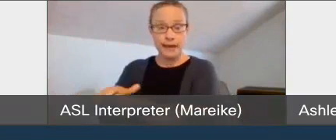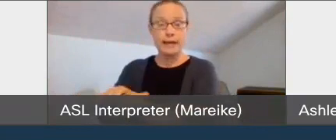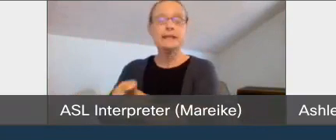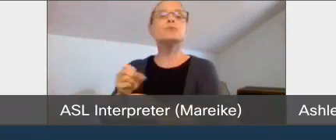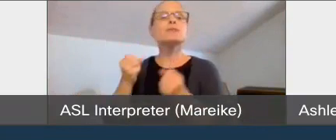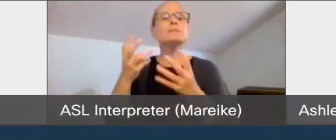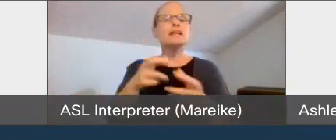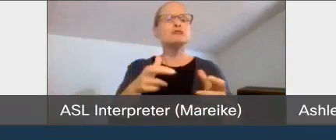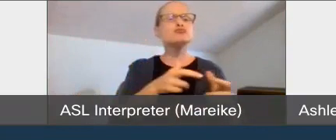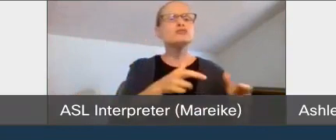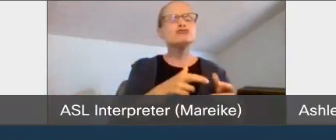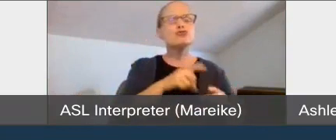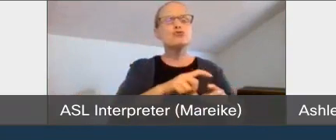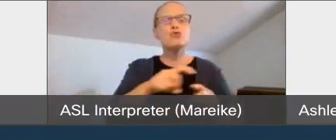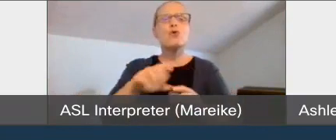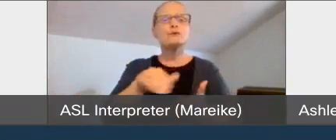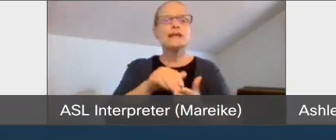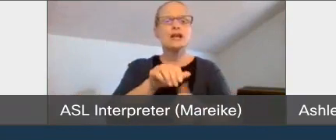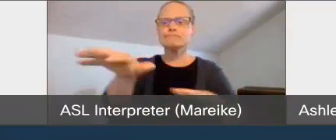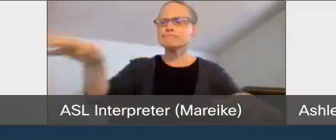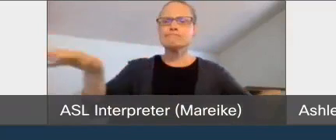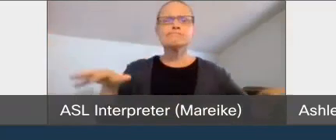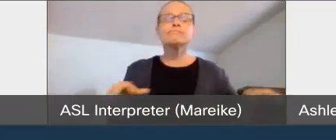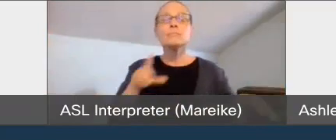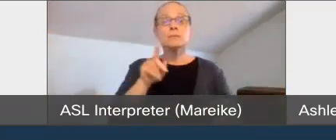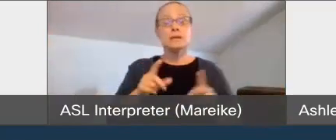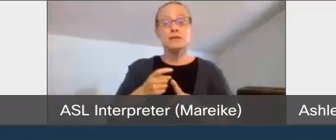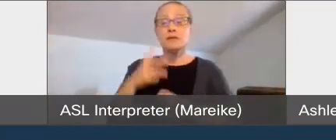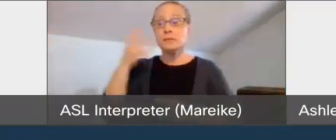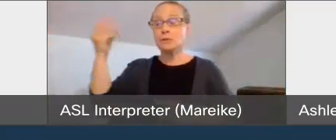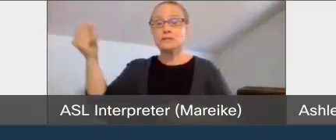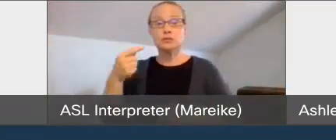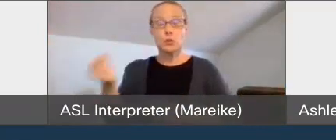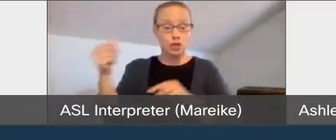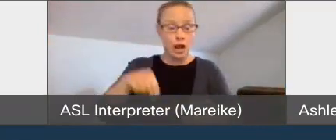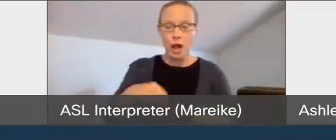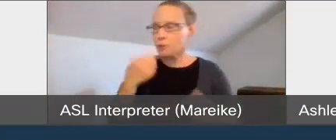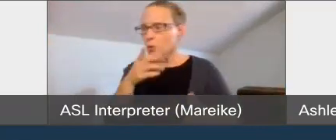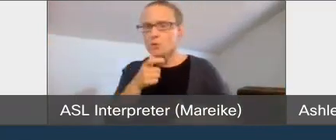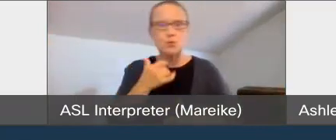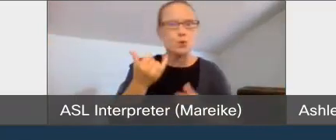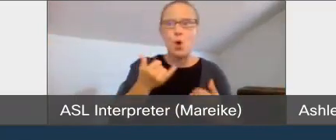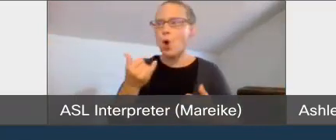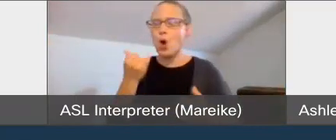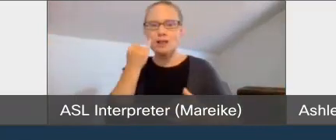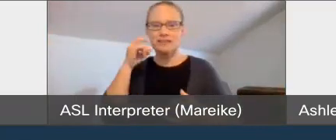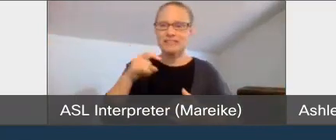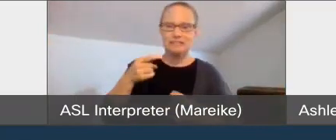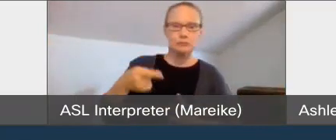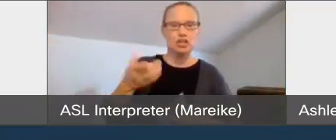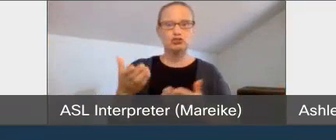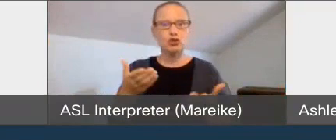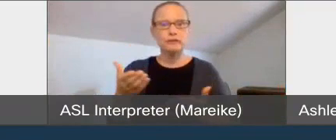regional call centers, and when individuals from out of state came, they really did not know who to call to get the services they